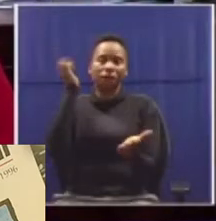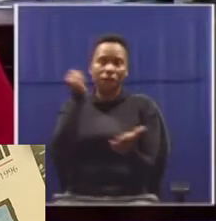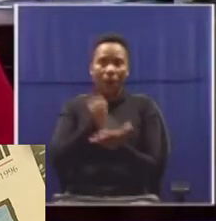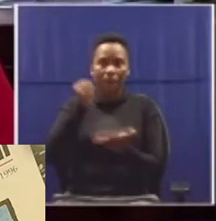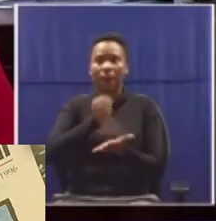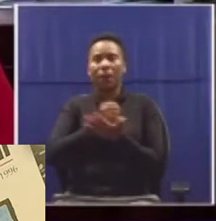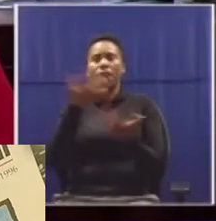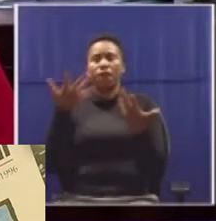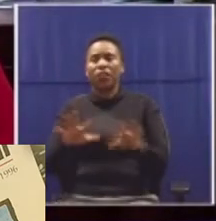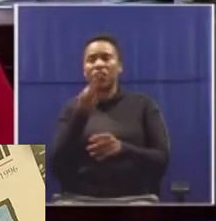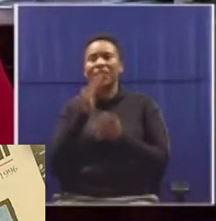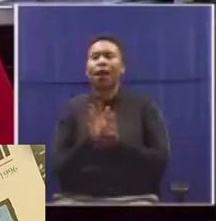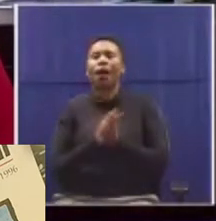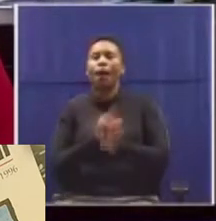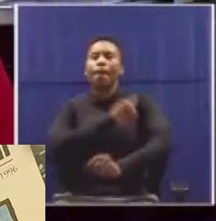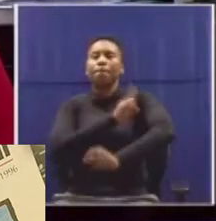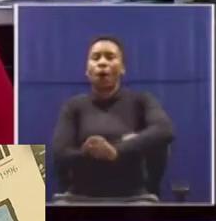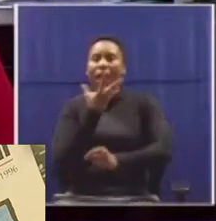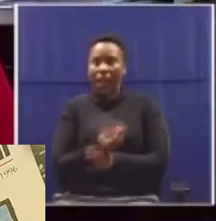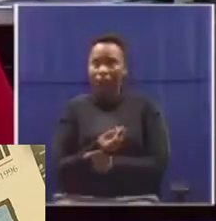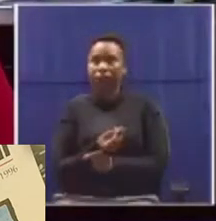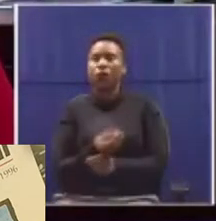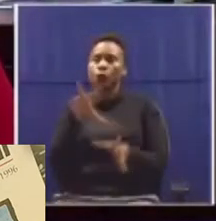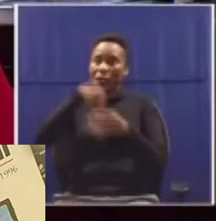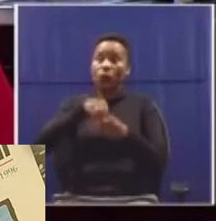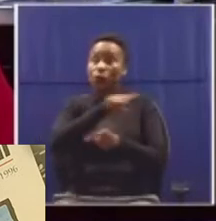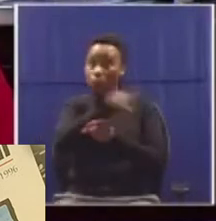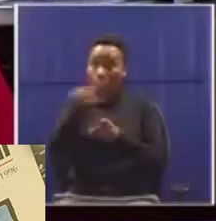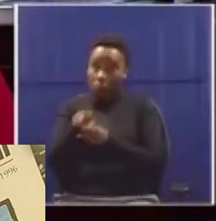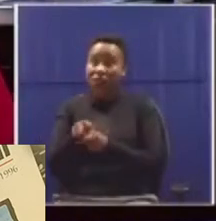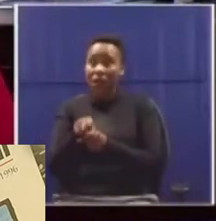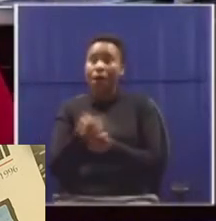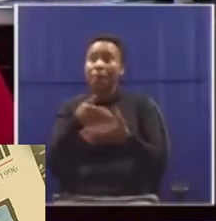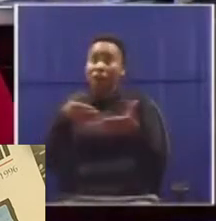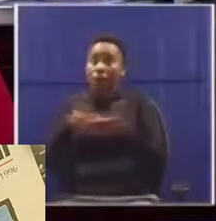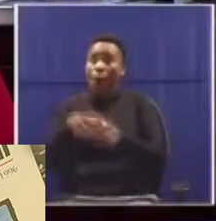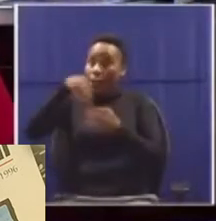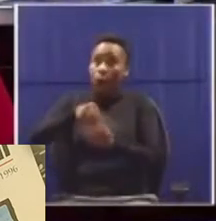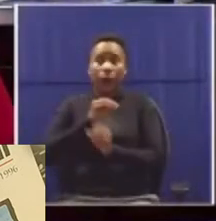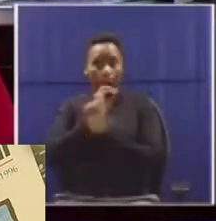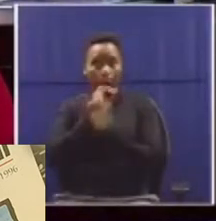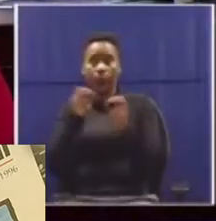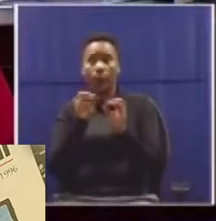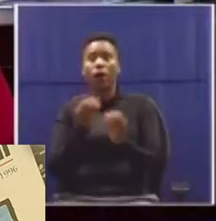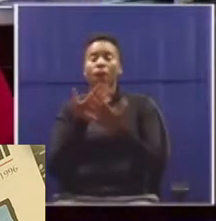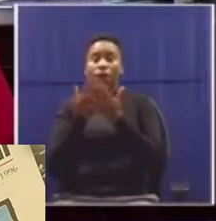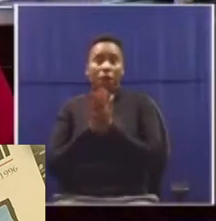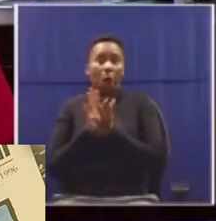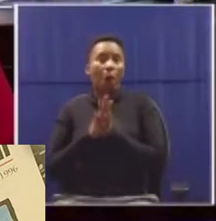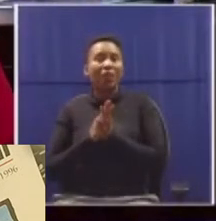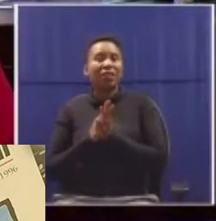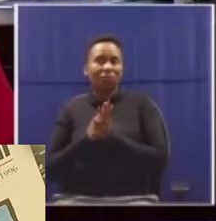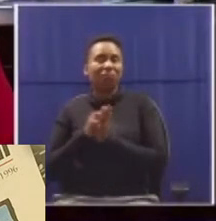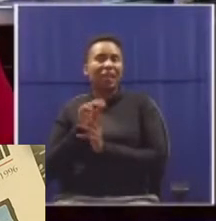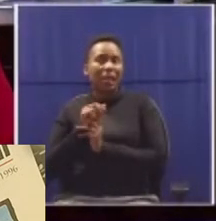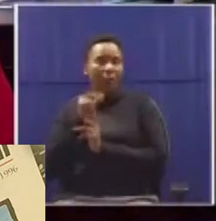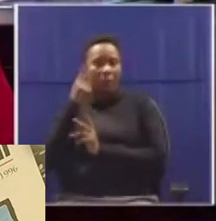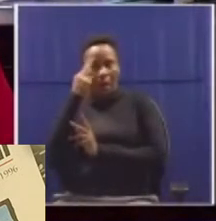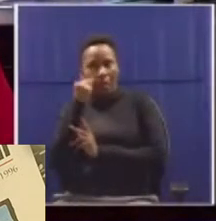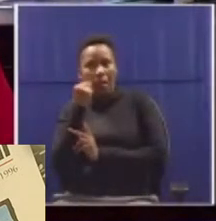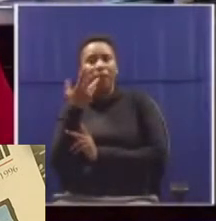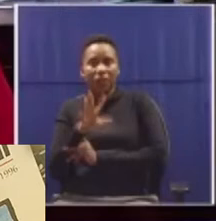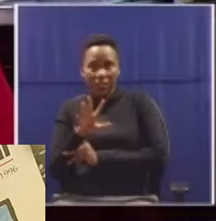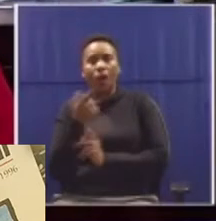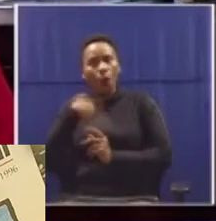include those excluded by lack of foresight of those who drafted the Constitution this is the same attitude we